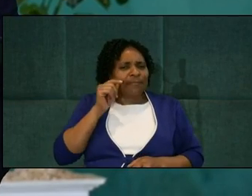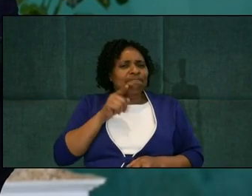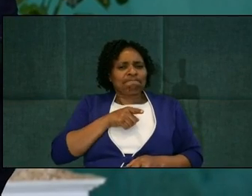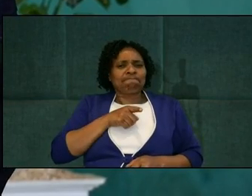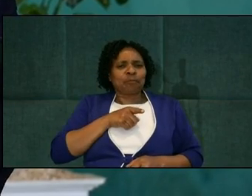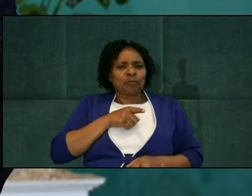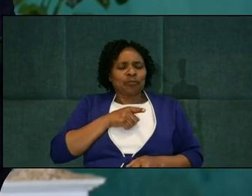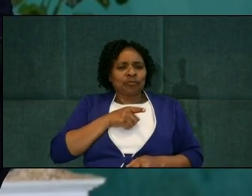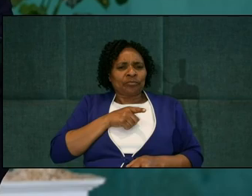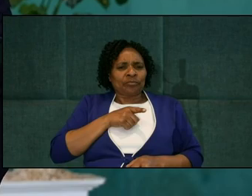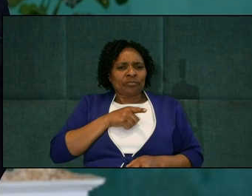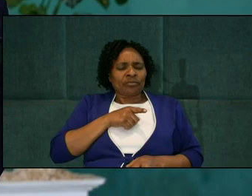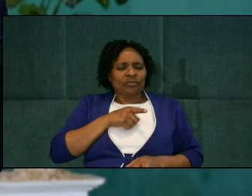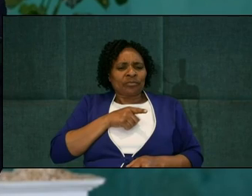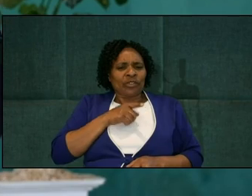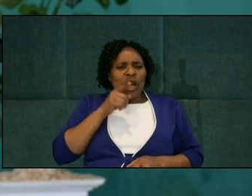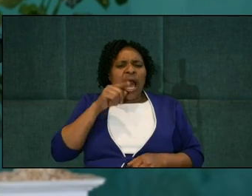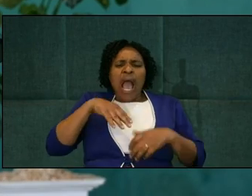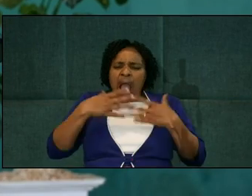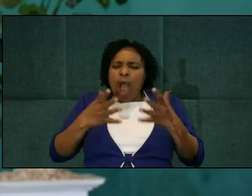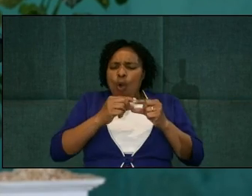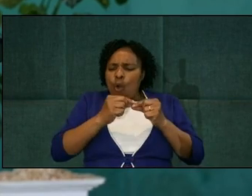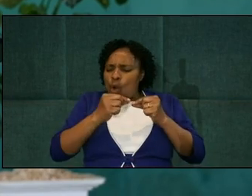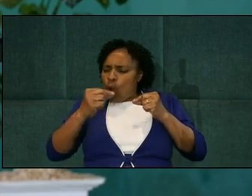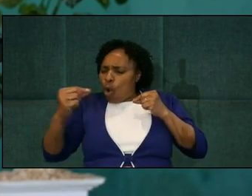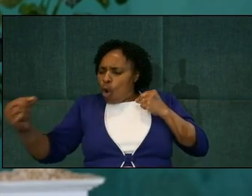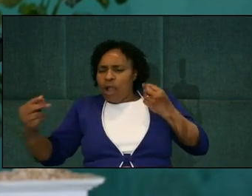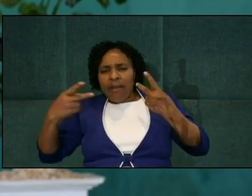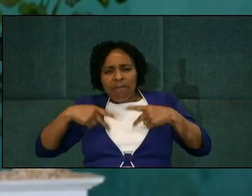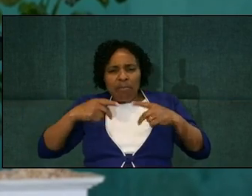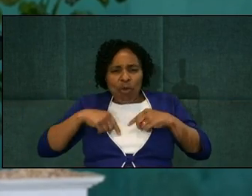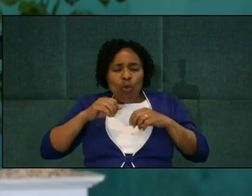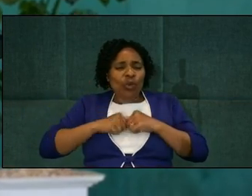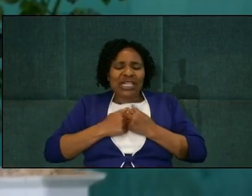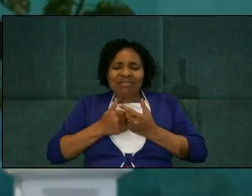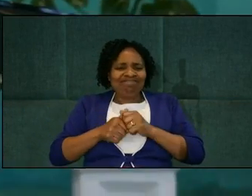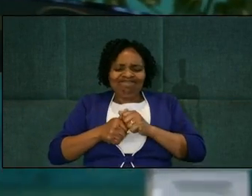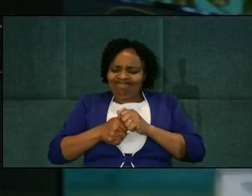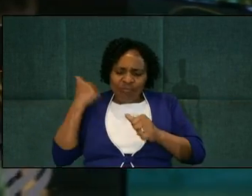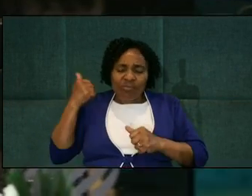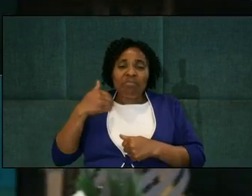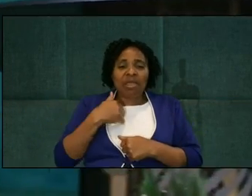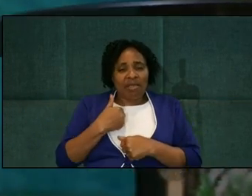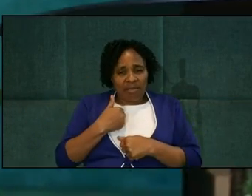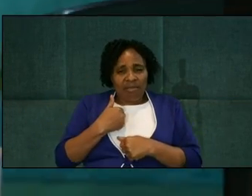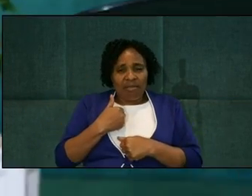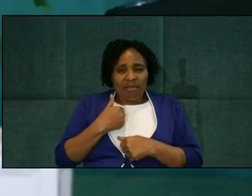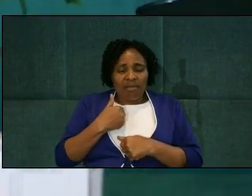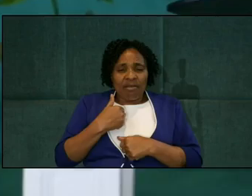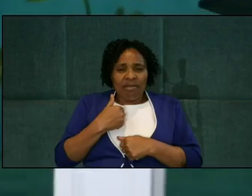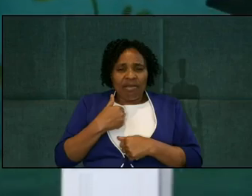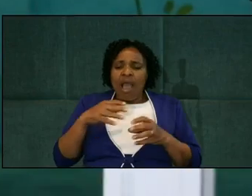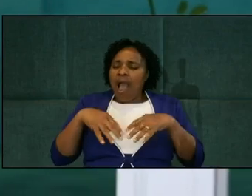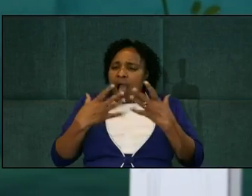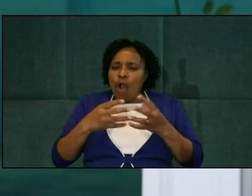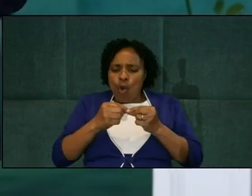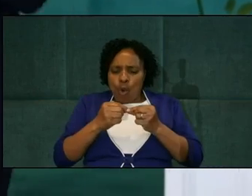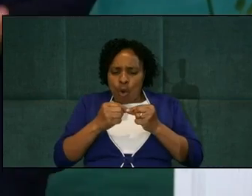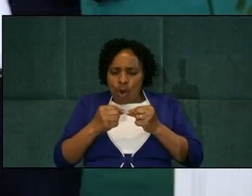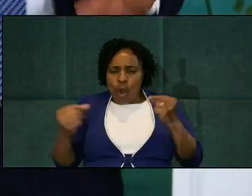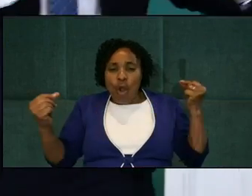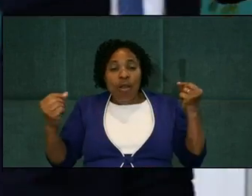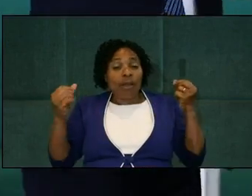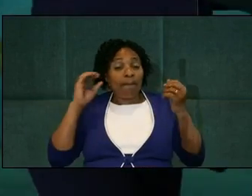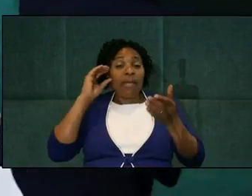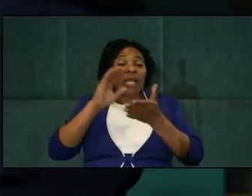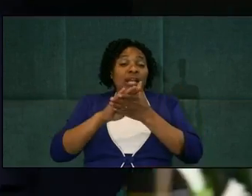then the Lord said to Moses, how long will these people reject me? How long will they reject me? And how long will they not believe